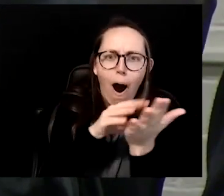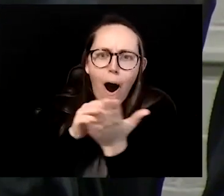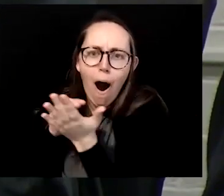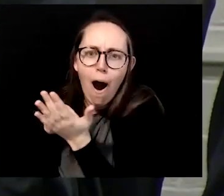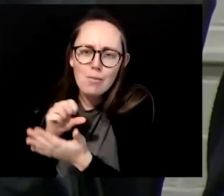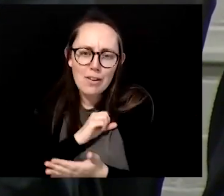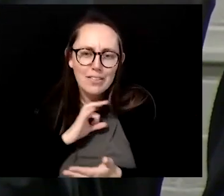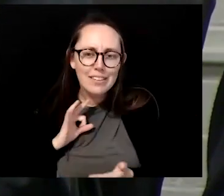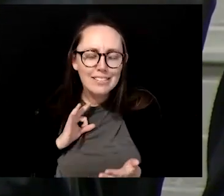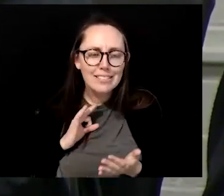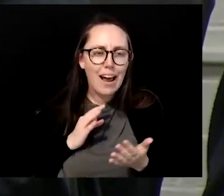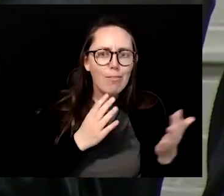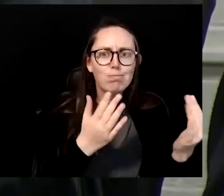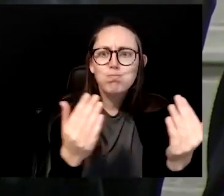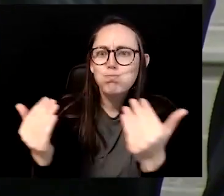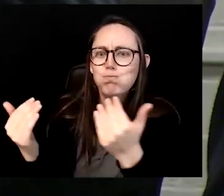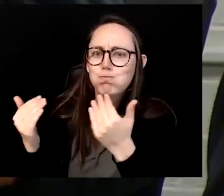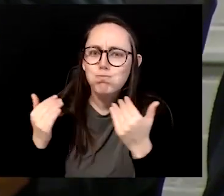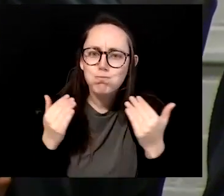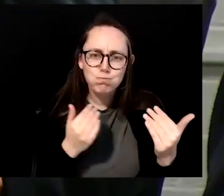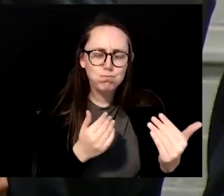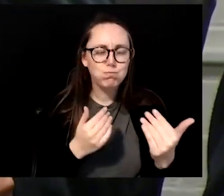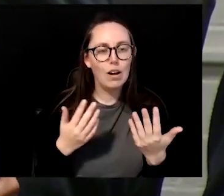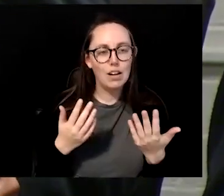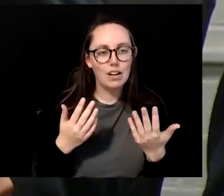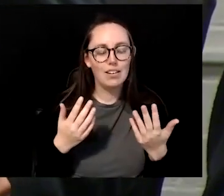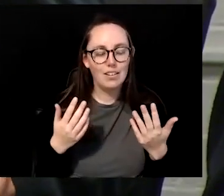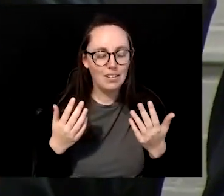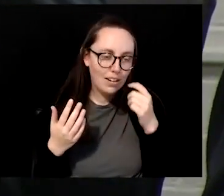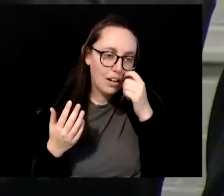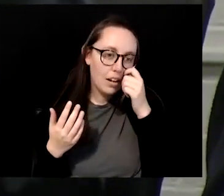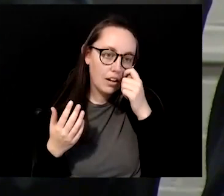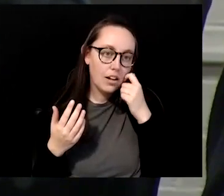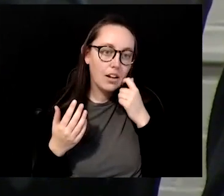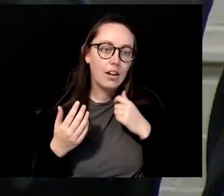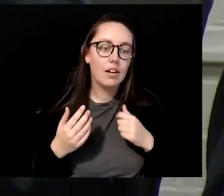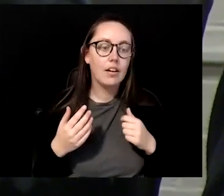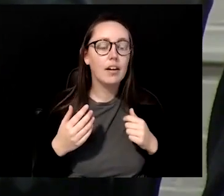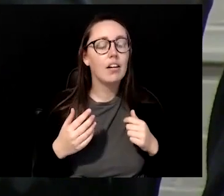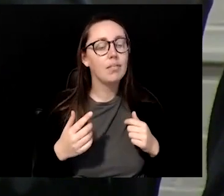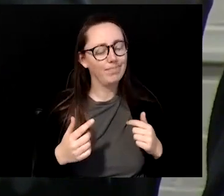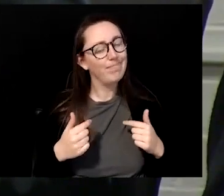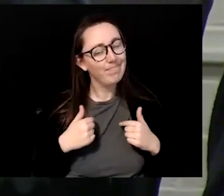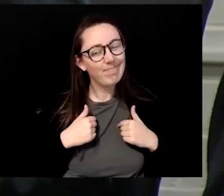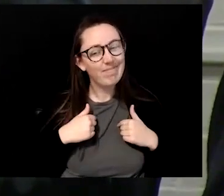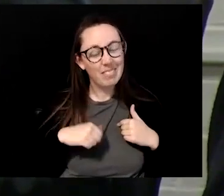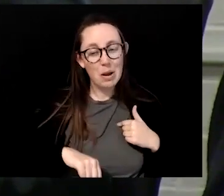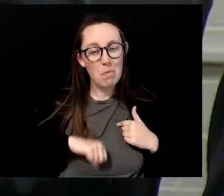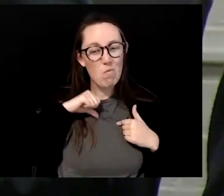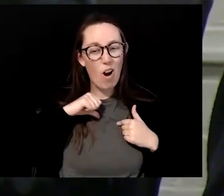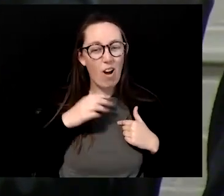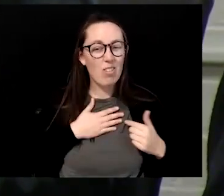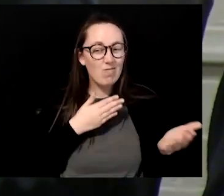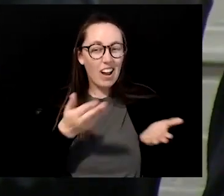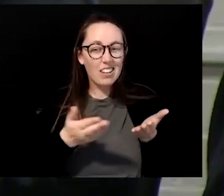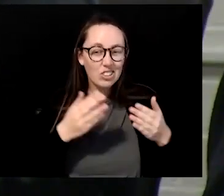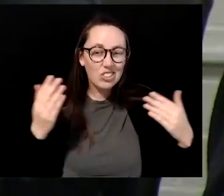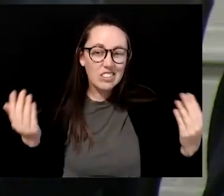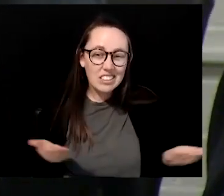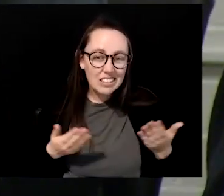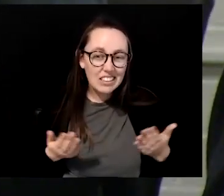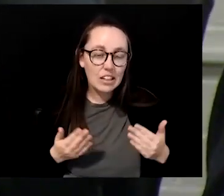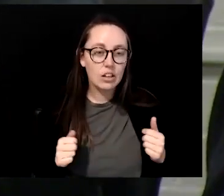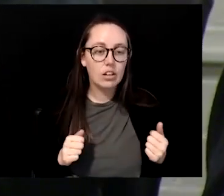while asking yourself how do we make this work better I'm proud of my service here over the years and I'd rather go through a